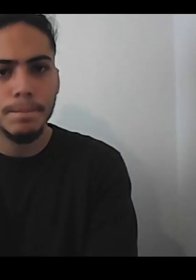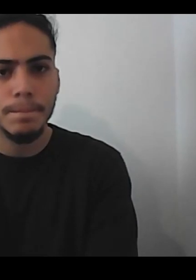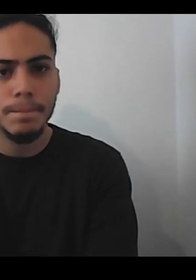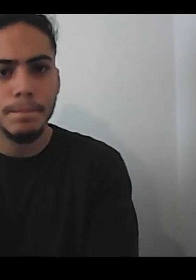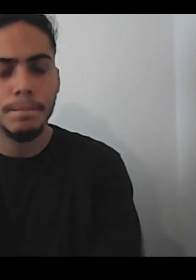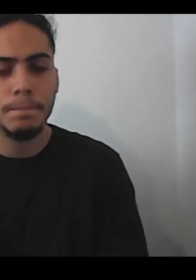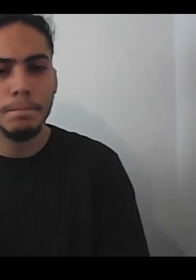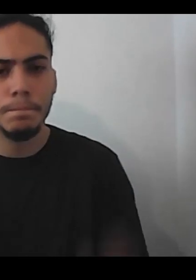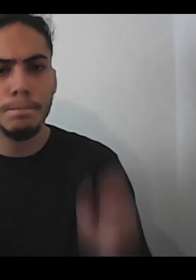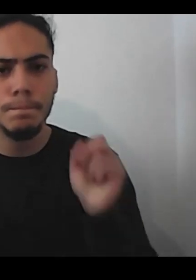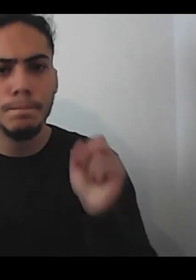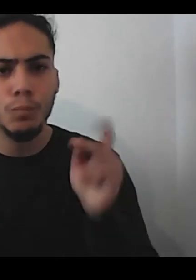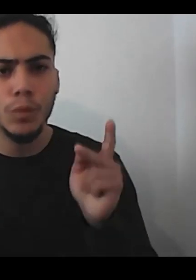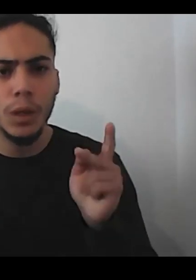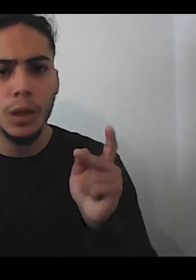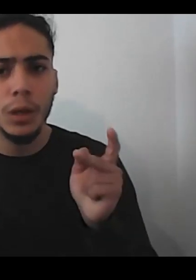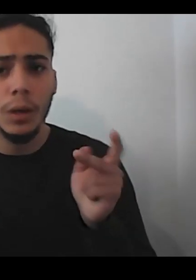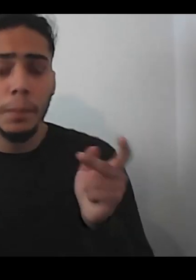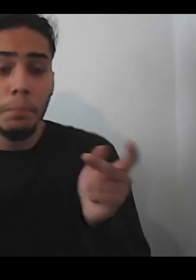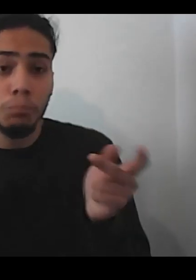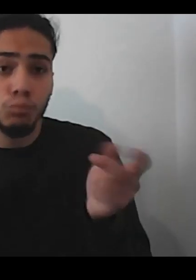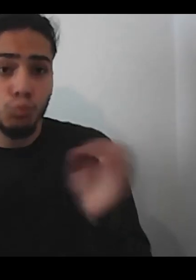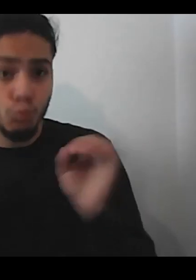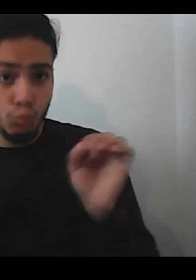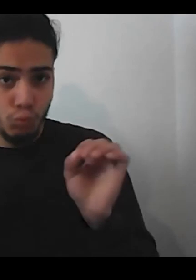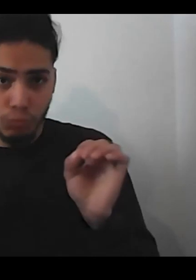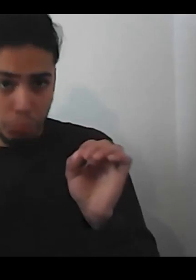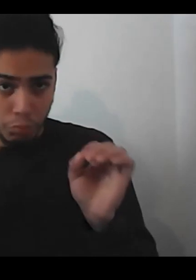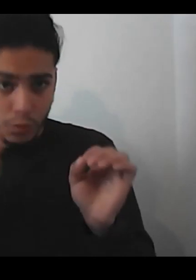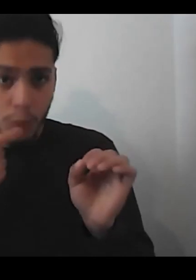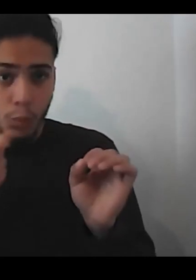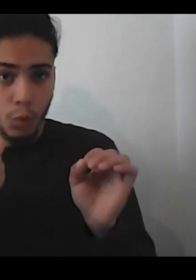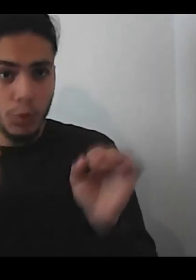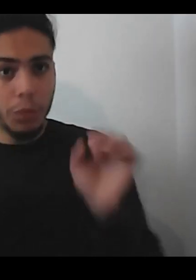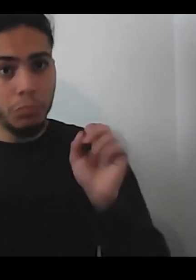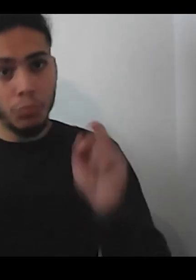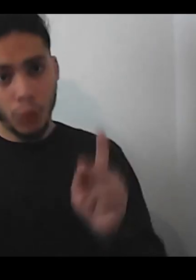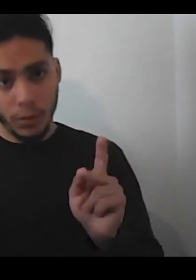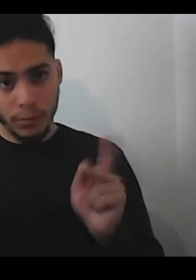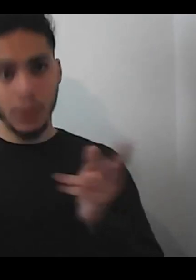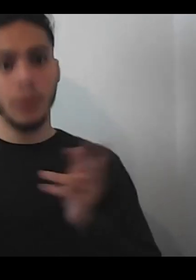Okay, it seems that there are no other questions for the time being.